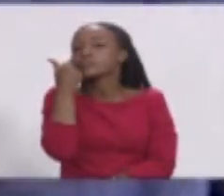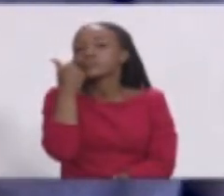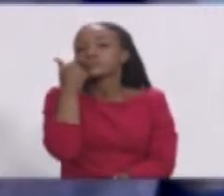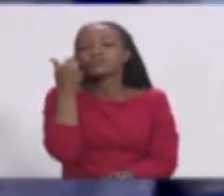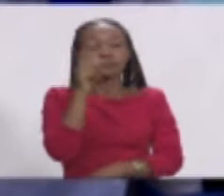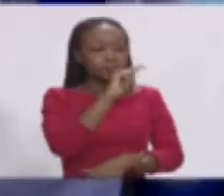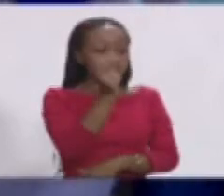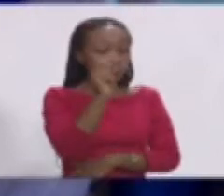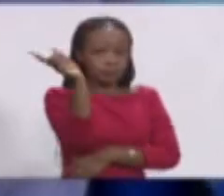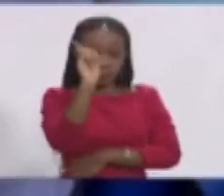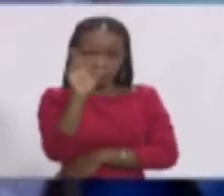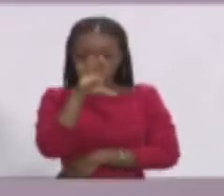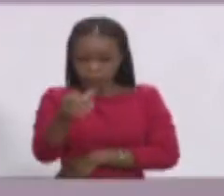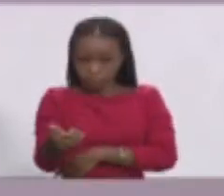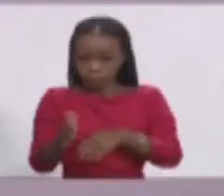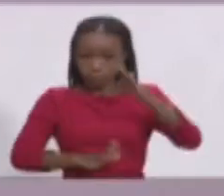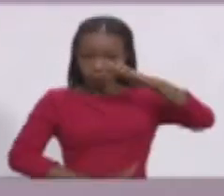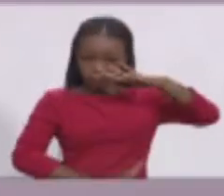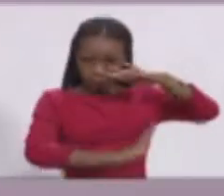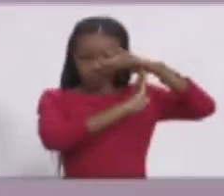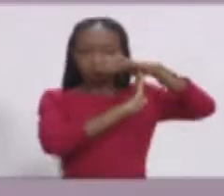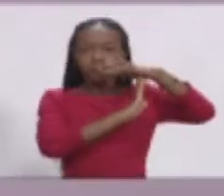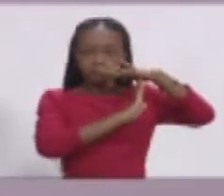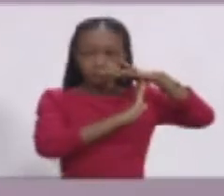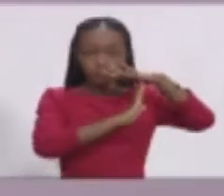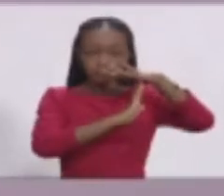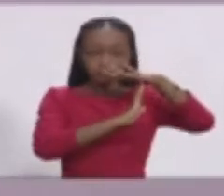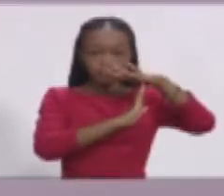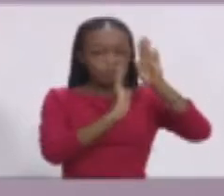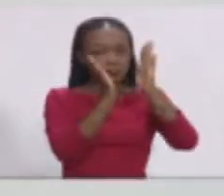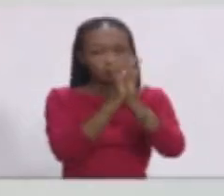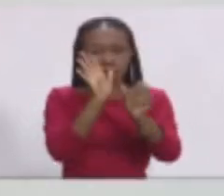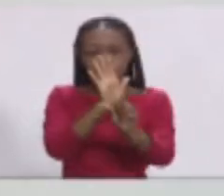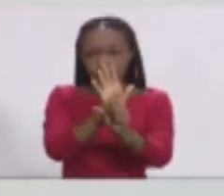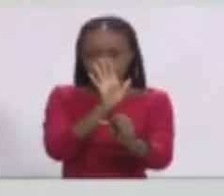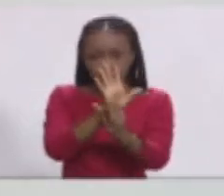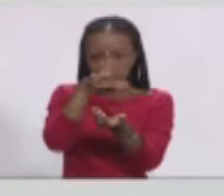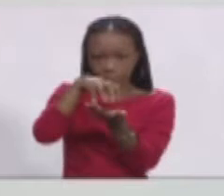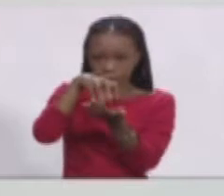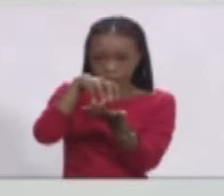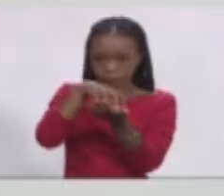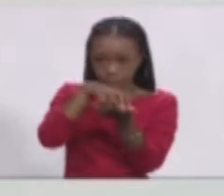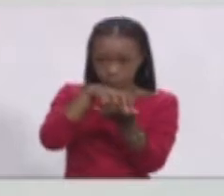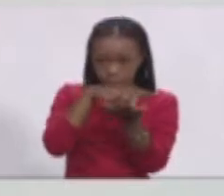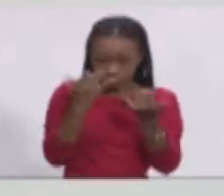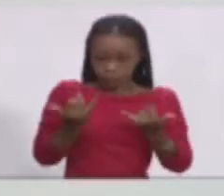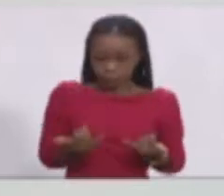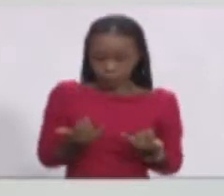In Kenya, Nairobi County now tops the list of most affected cases. This